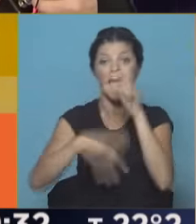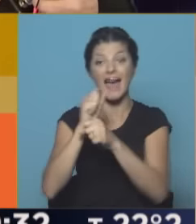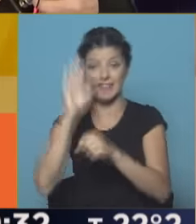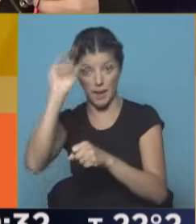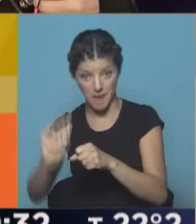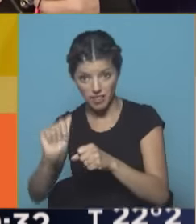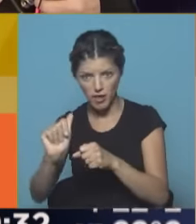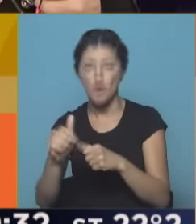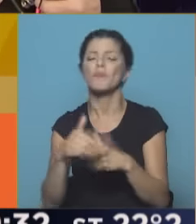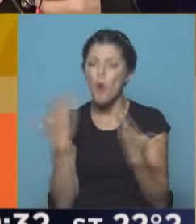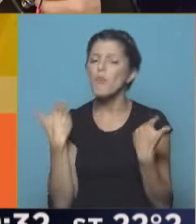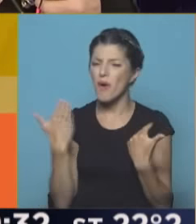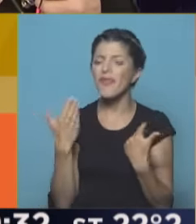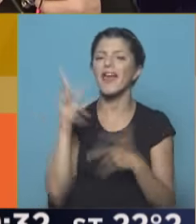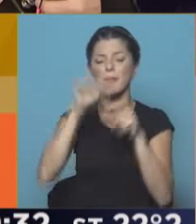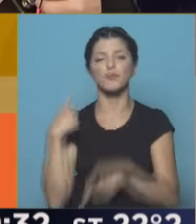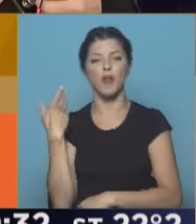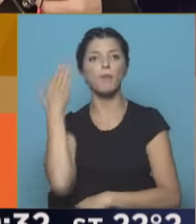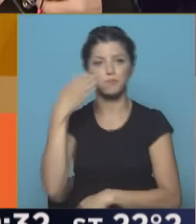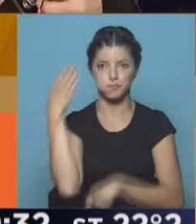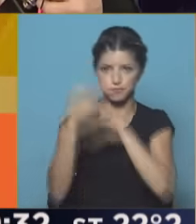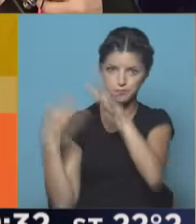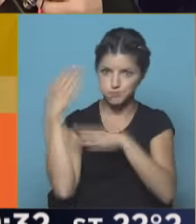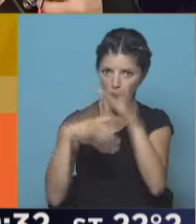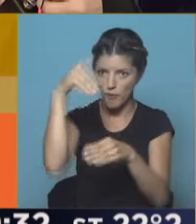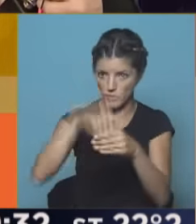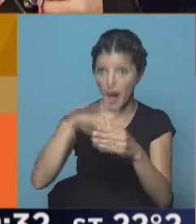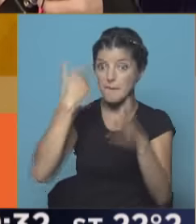o sea, ¿podría haber mayor participación de votantes norteamericanos?